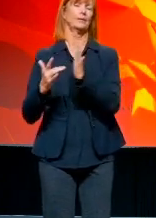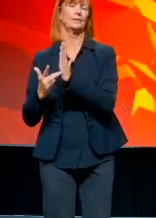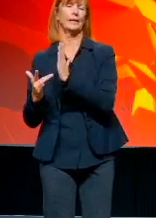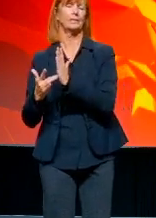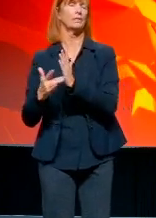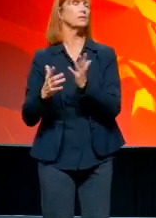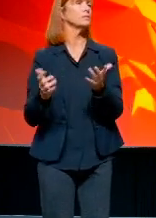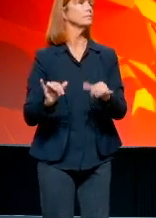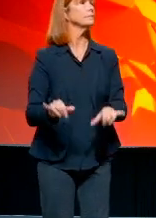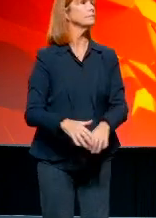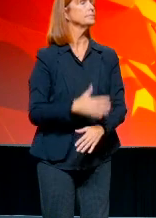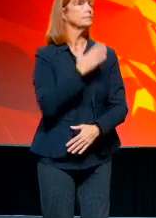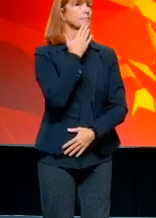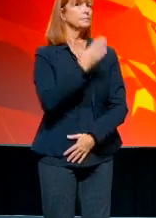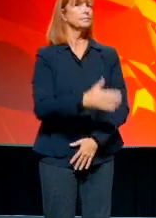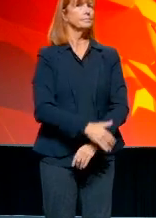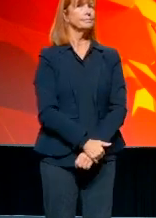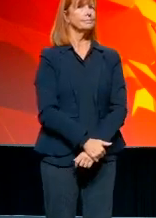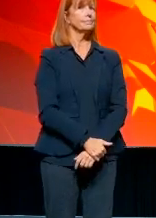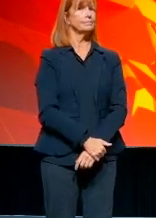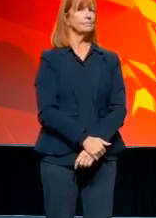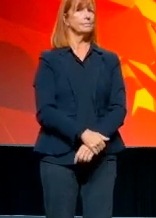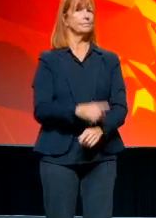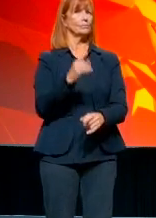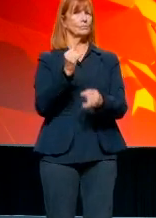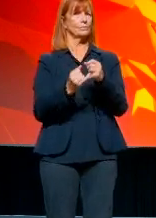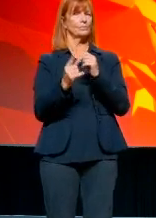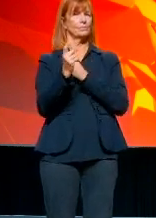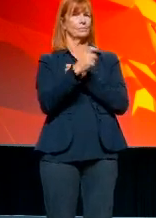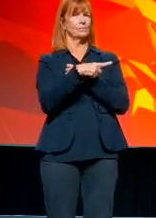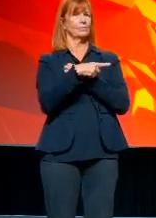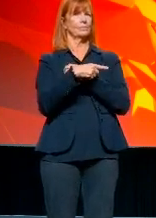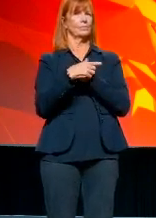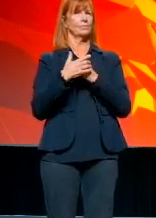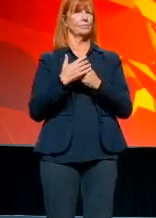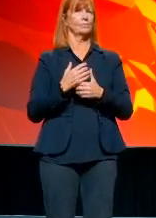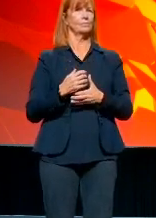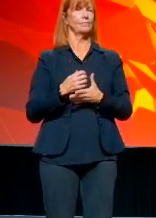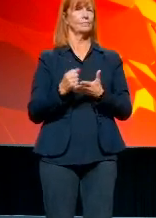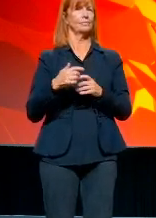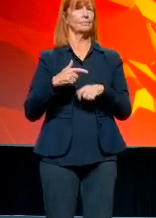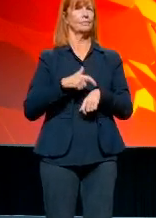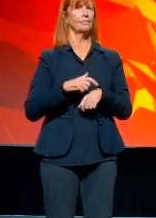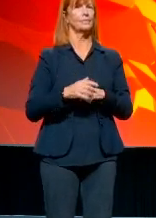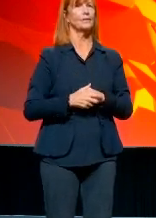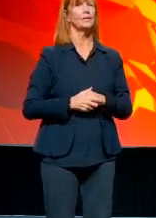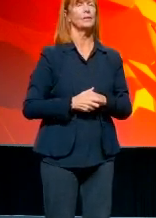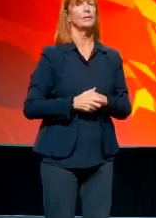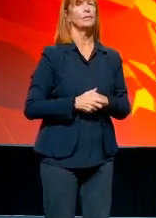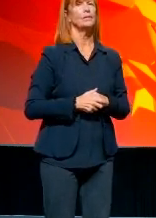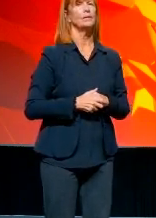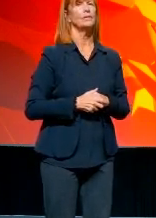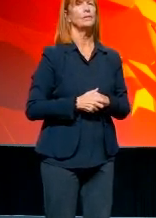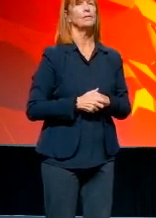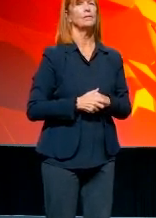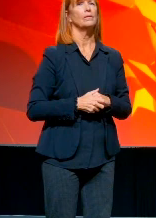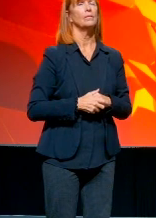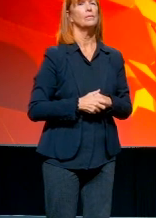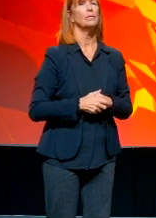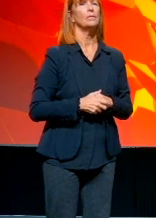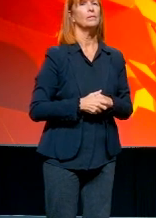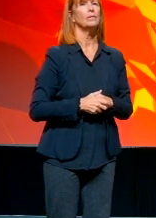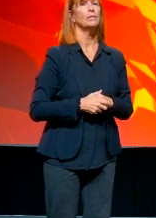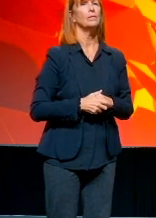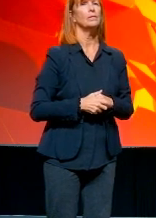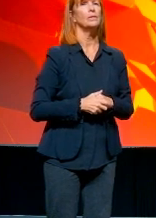Yeah. Okay, we'll take one last question. We are running out of time here. Just Okay, final question. Jose Monsalve from